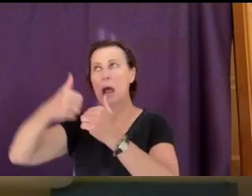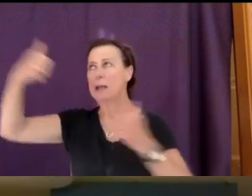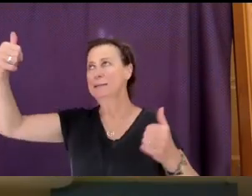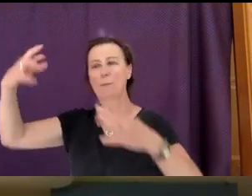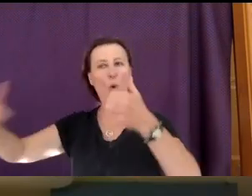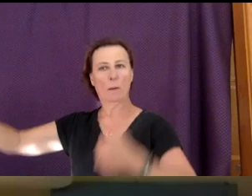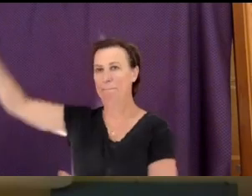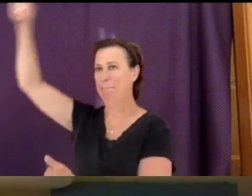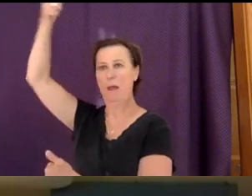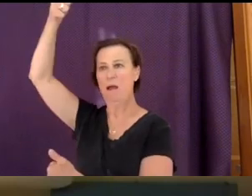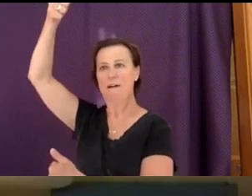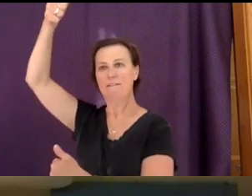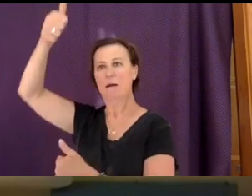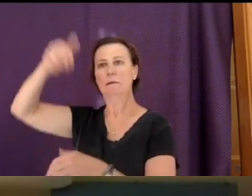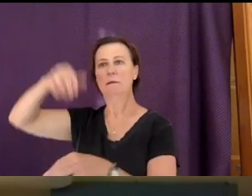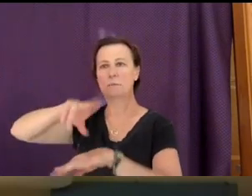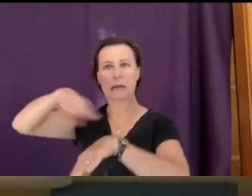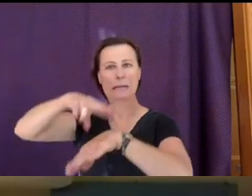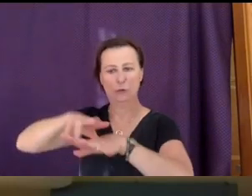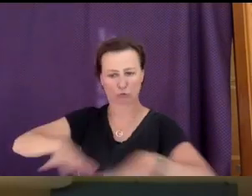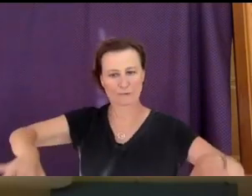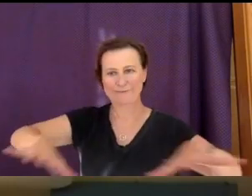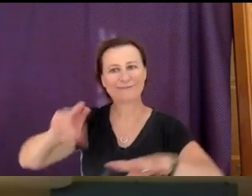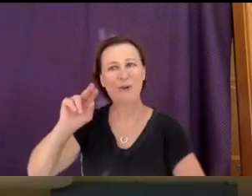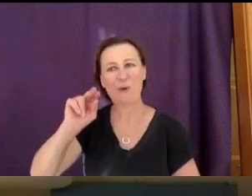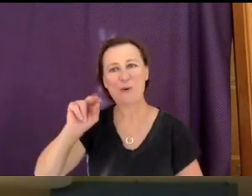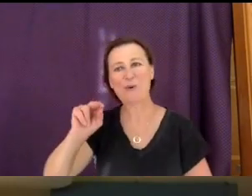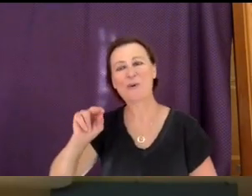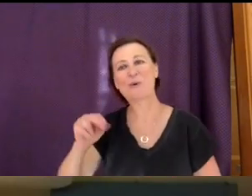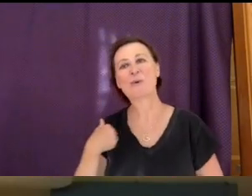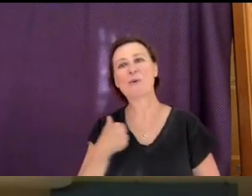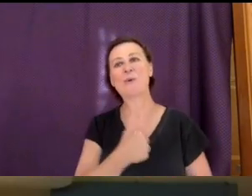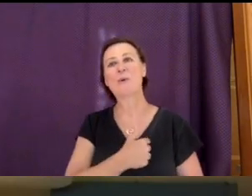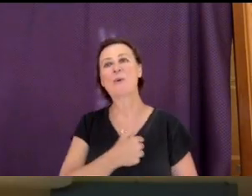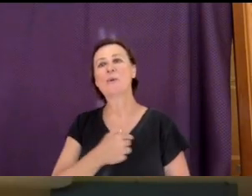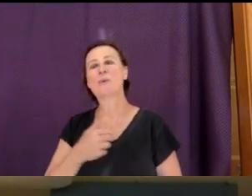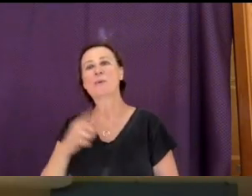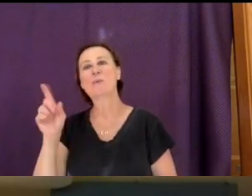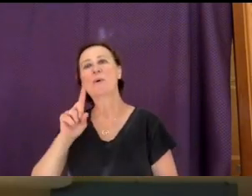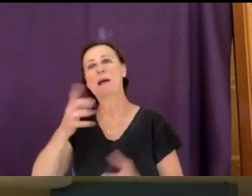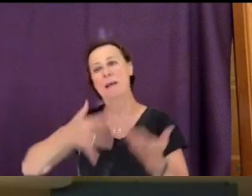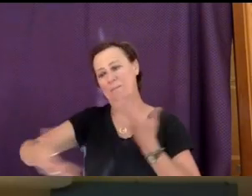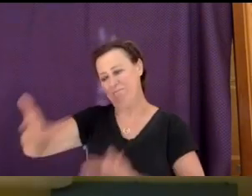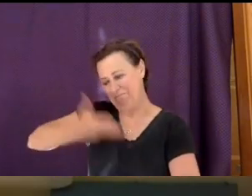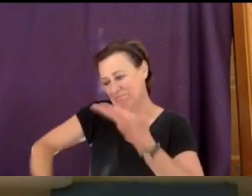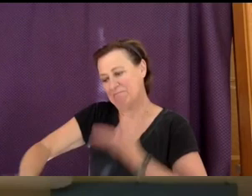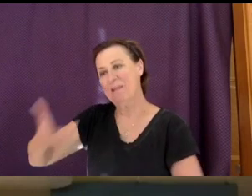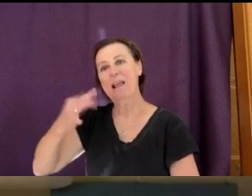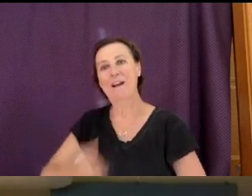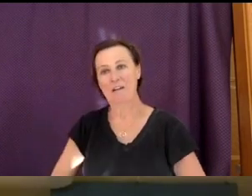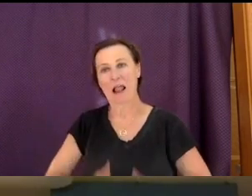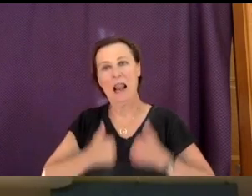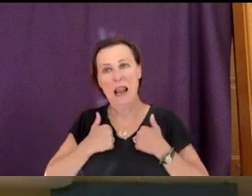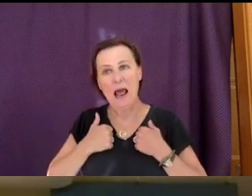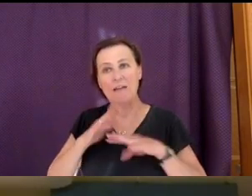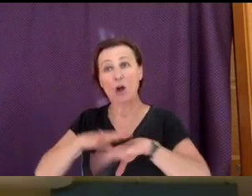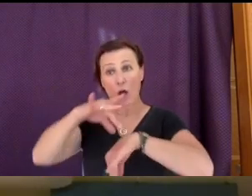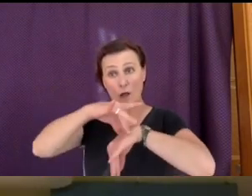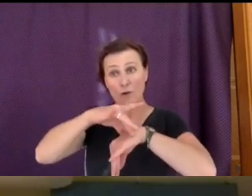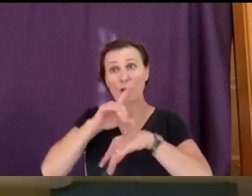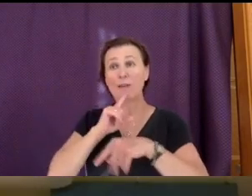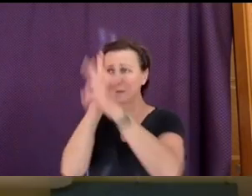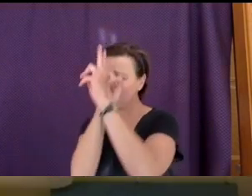above the rest of nature, where the interplay of life on planet Earth is held in reverence